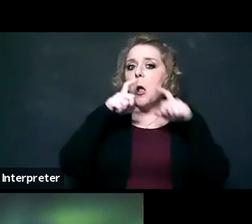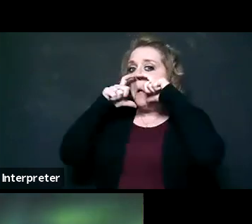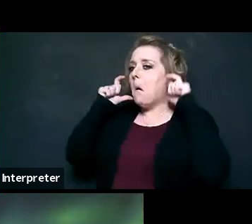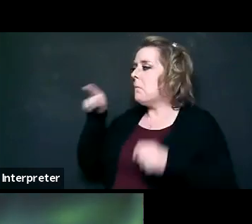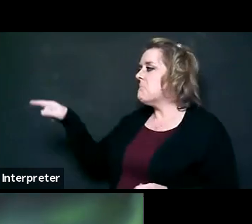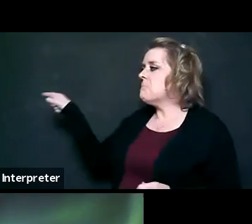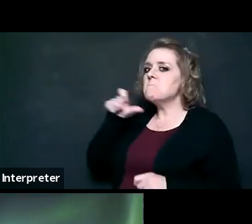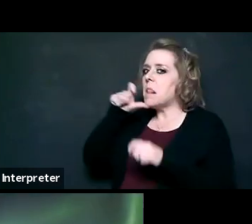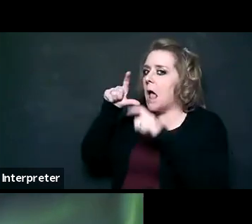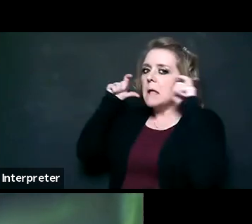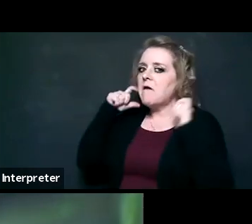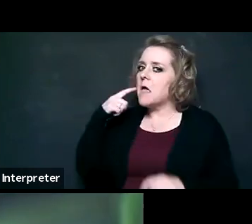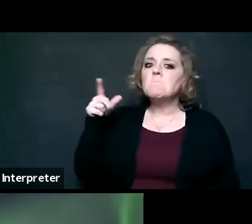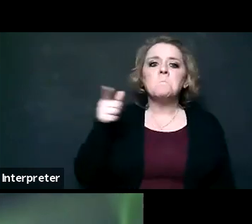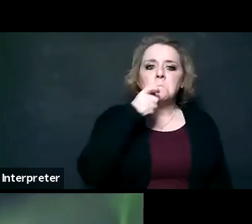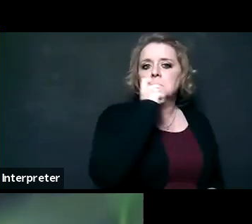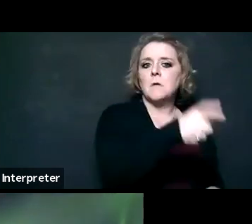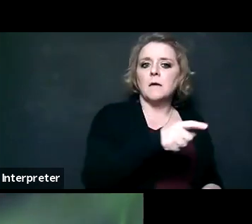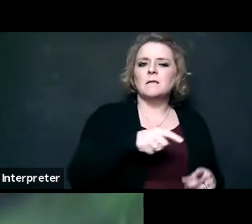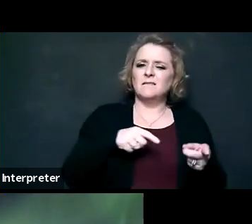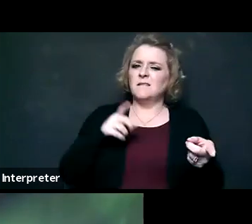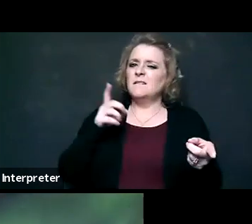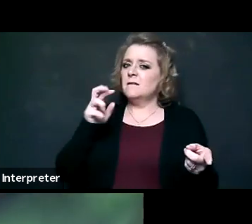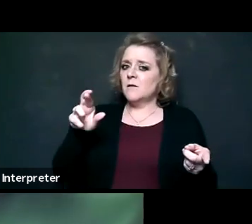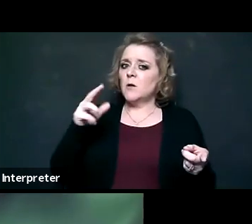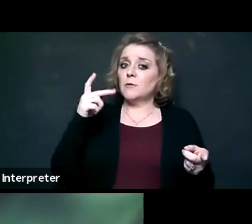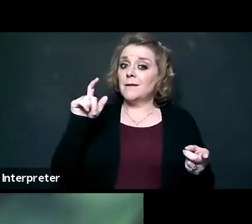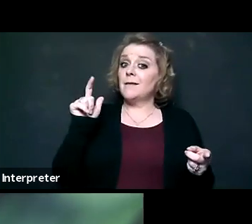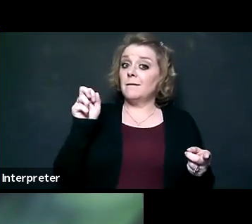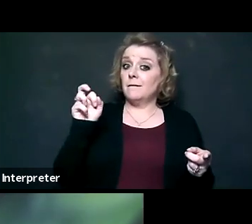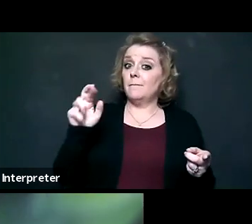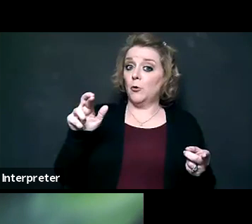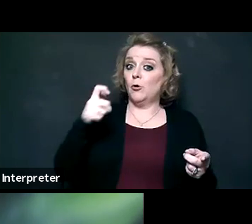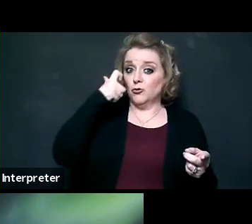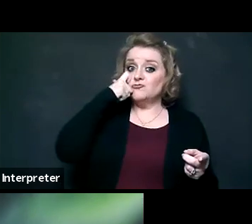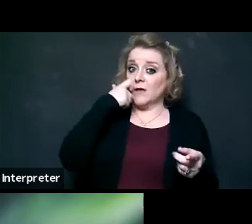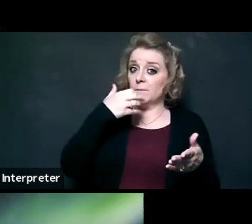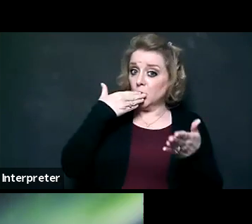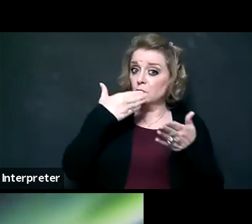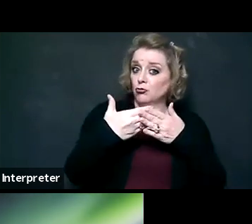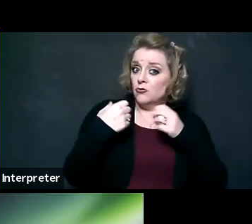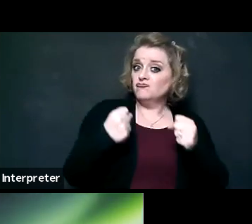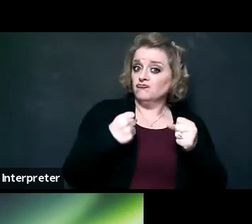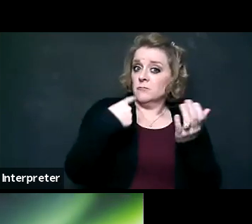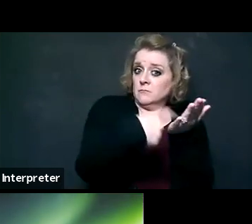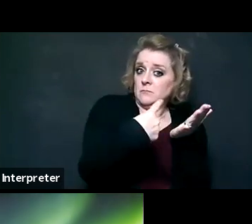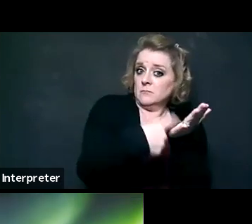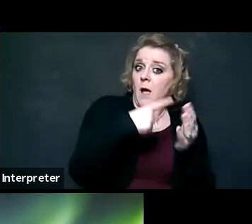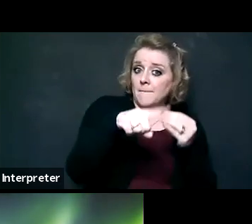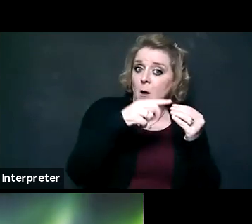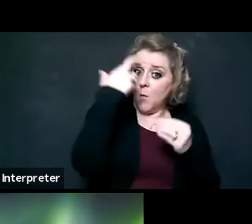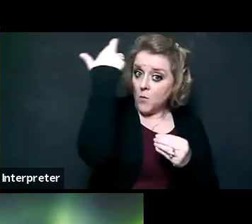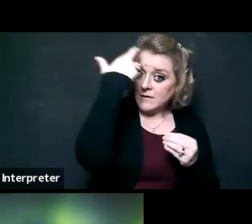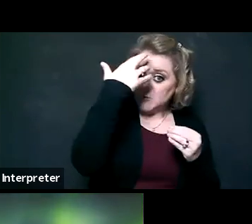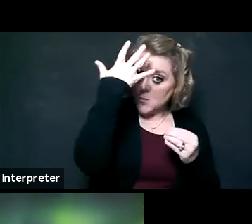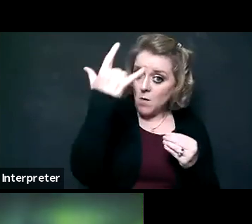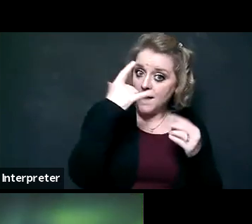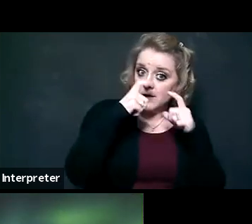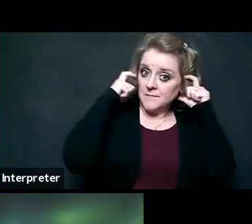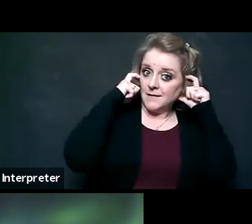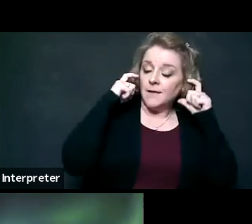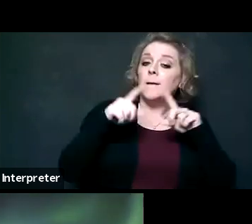made a compelling case today for that, but that's not mandated. And regardless of your personal